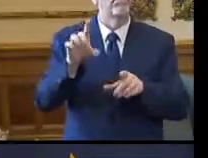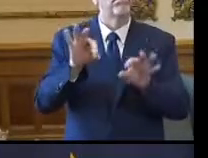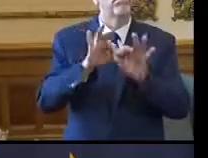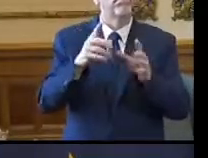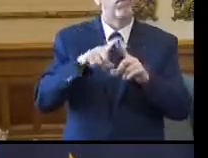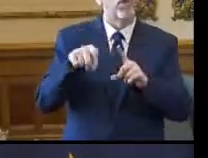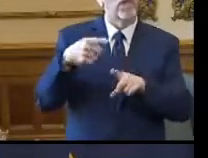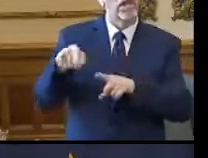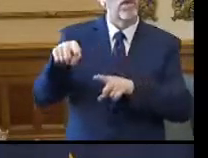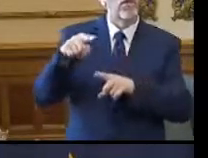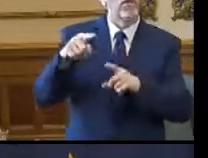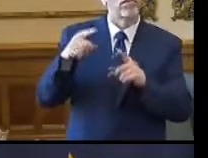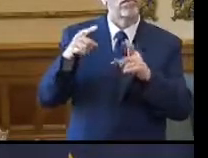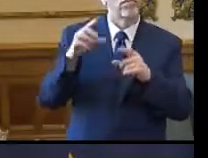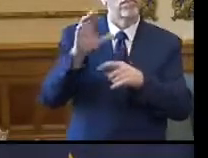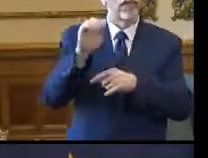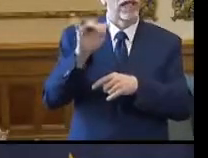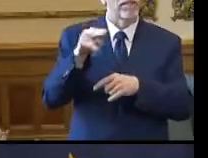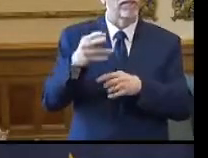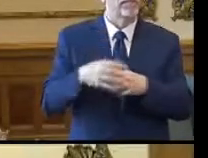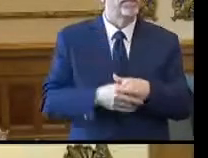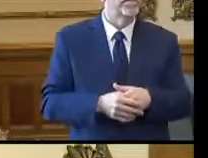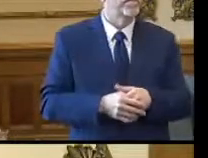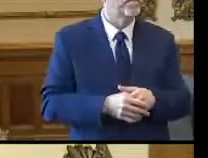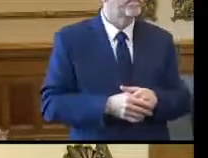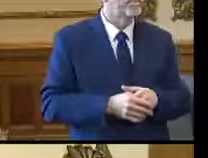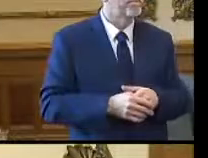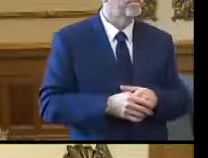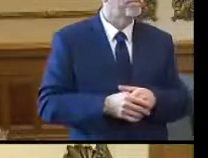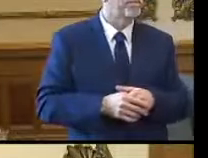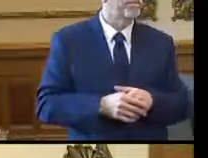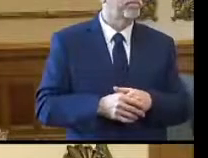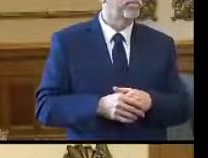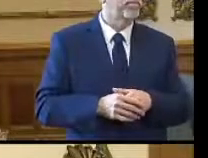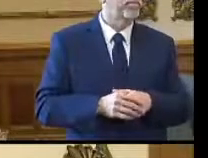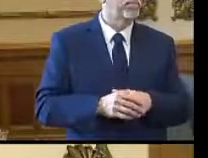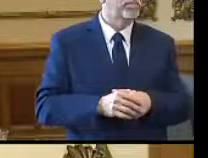other types of businesses? Yep. Joe?